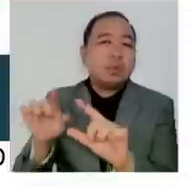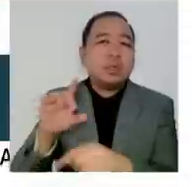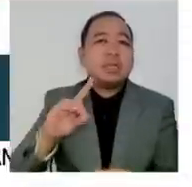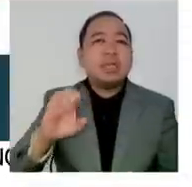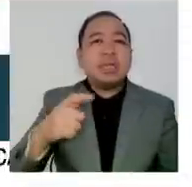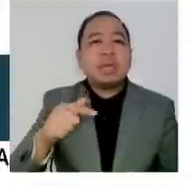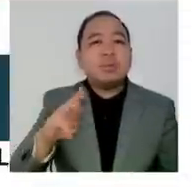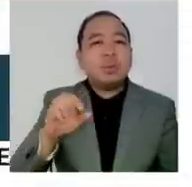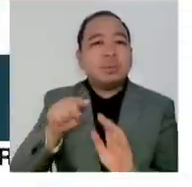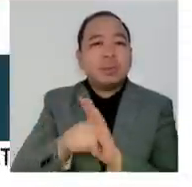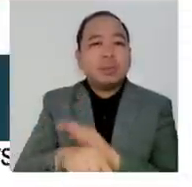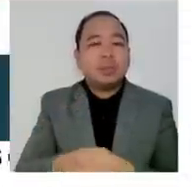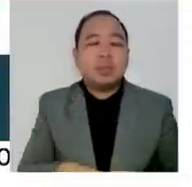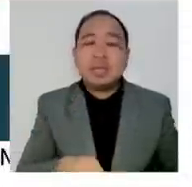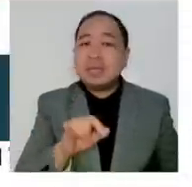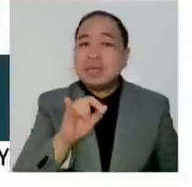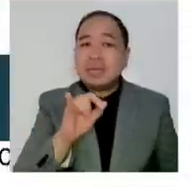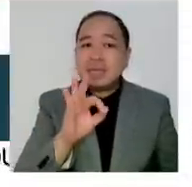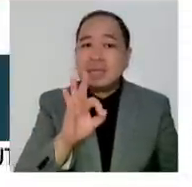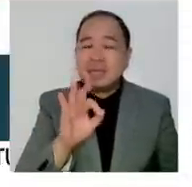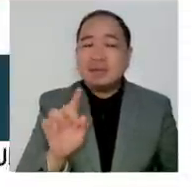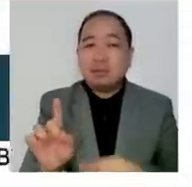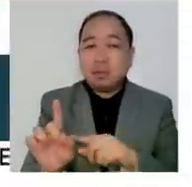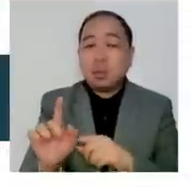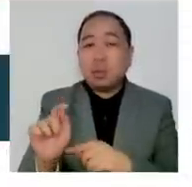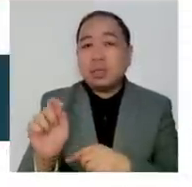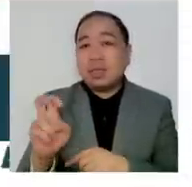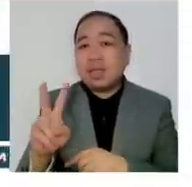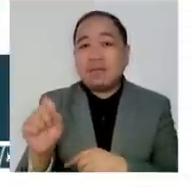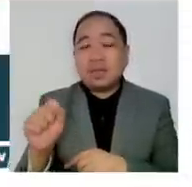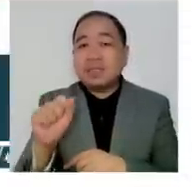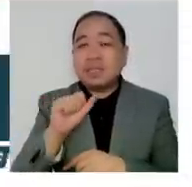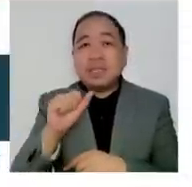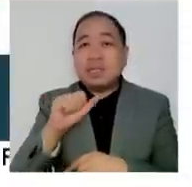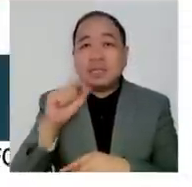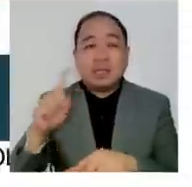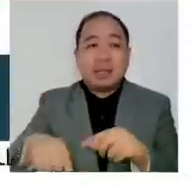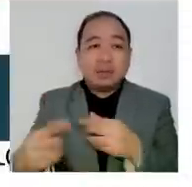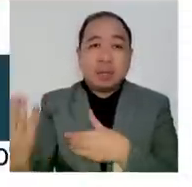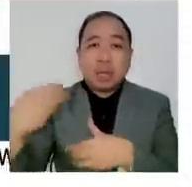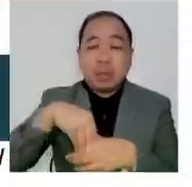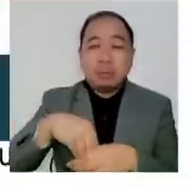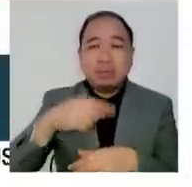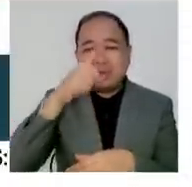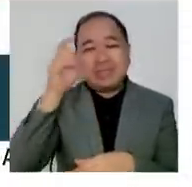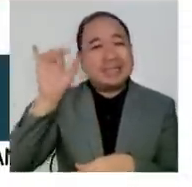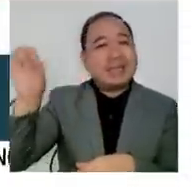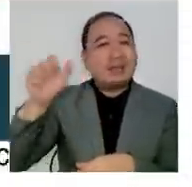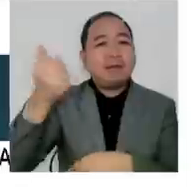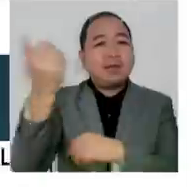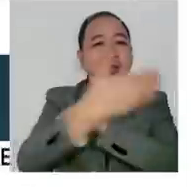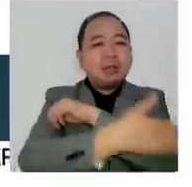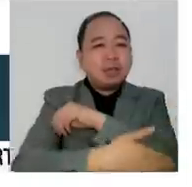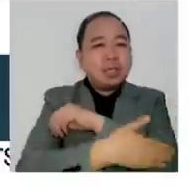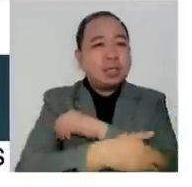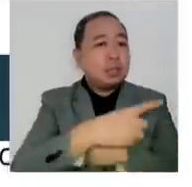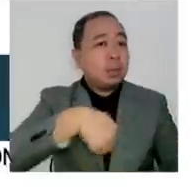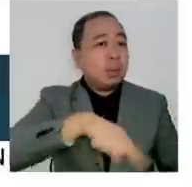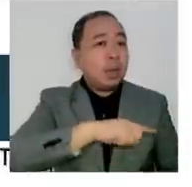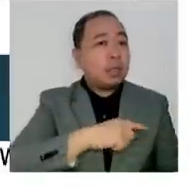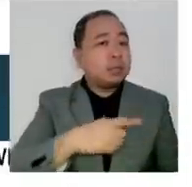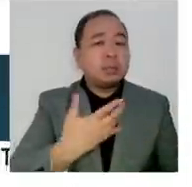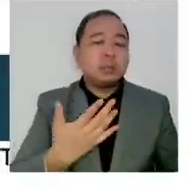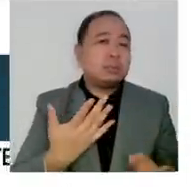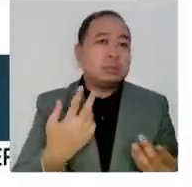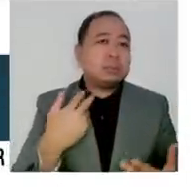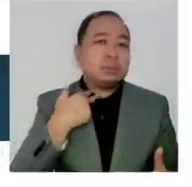Kung siya ay hindi magpunta sa embassy, nasa ibang bansa, the committee has no jurisdiction over him dahil wala siya sa teritoryo natin, sa